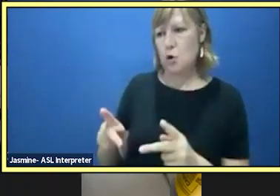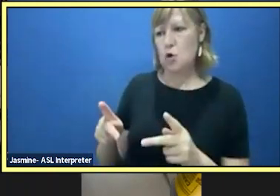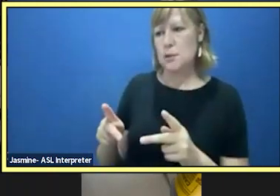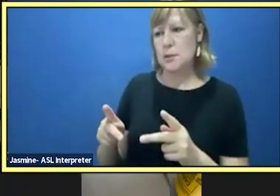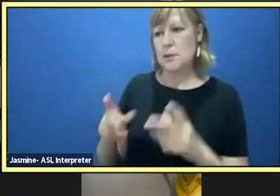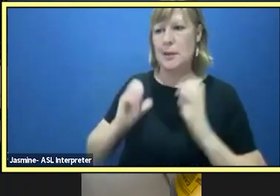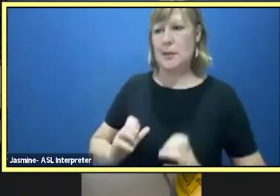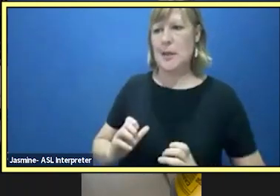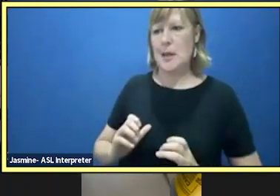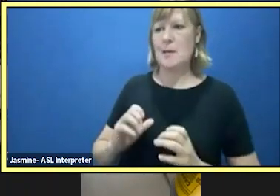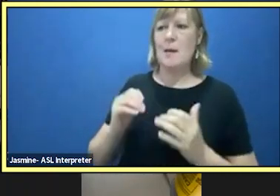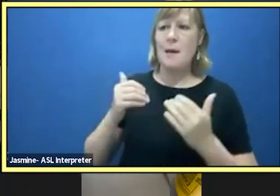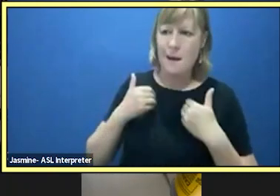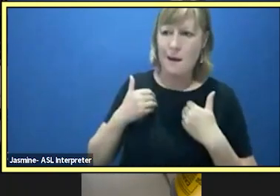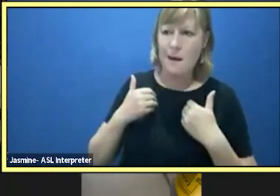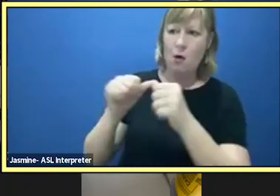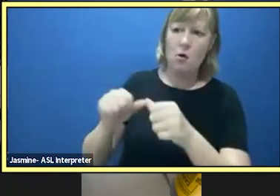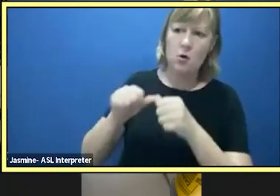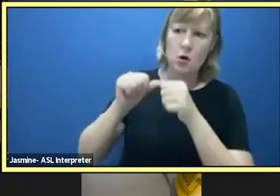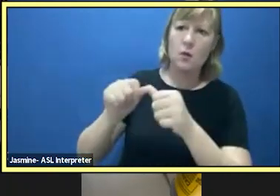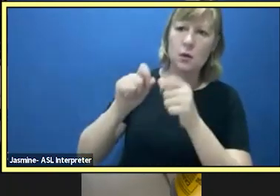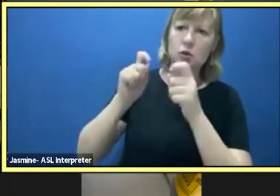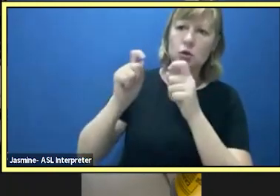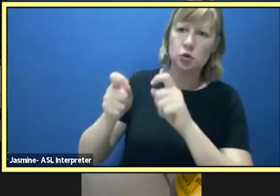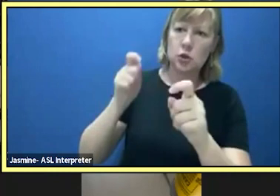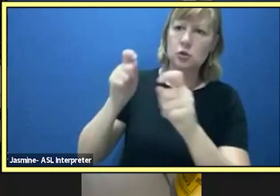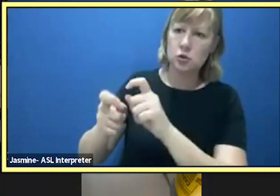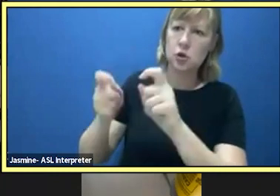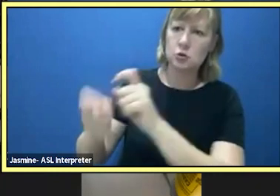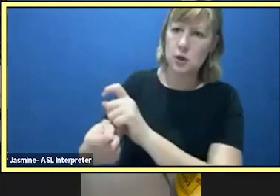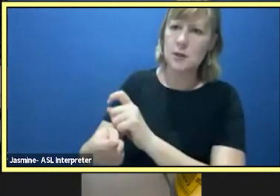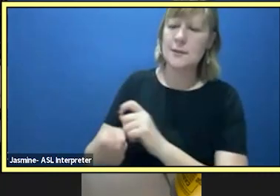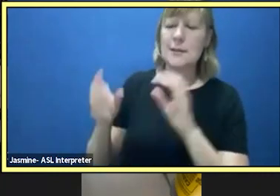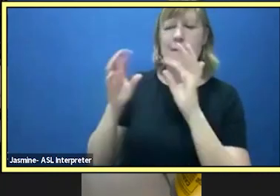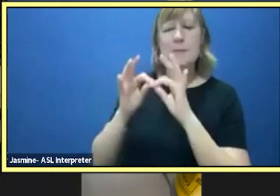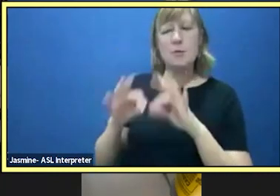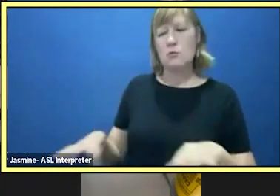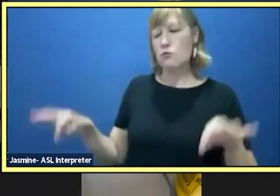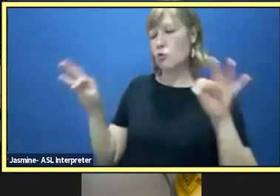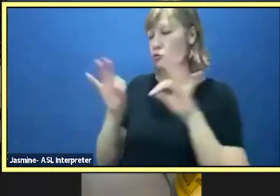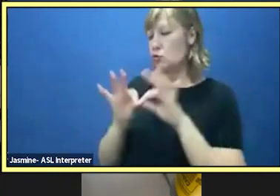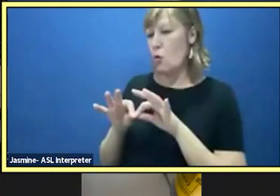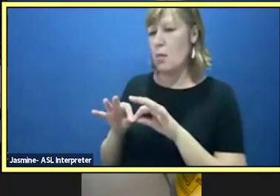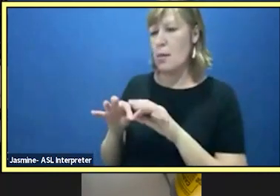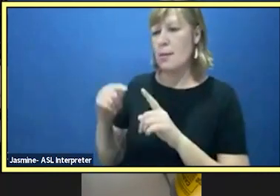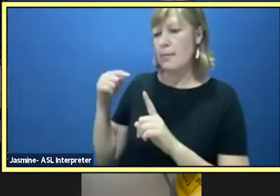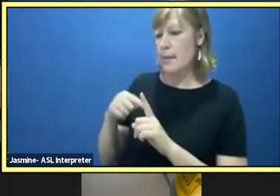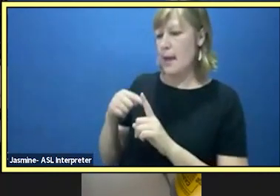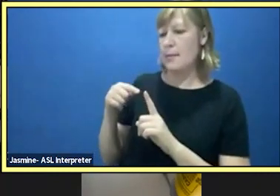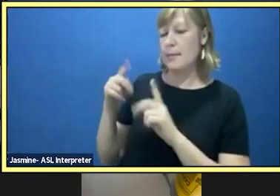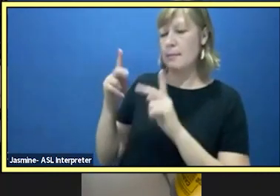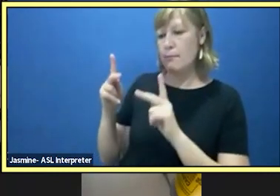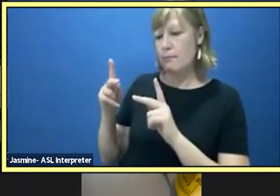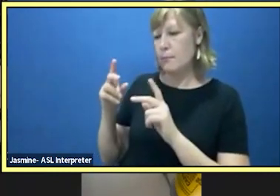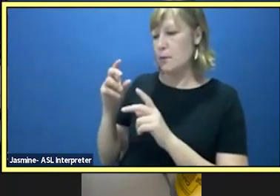have someone that has that full understanding of that individual's needs versus reading a quick